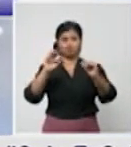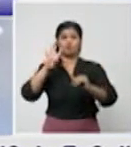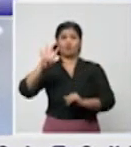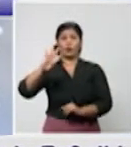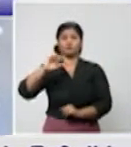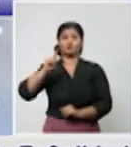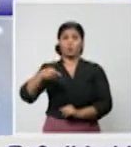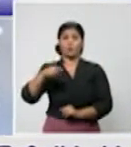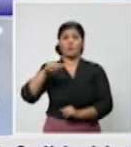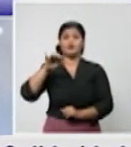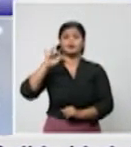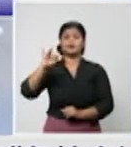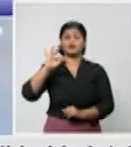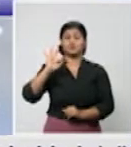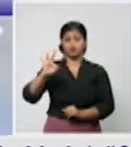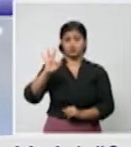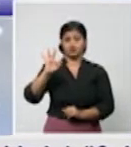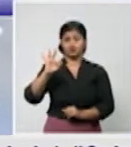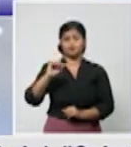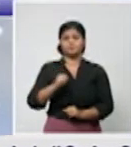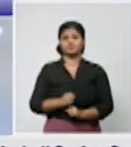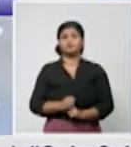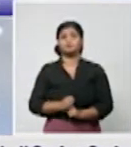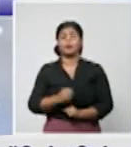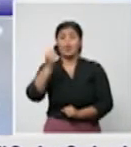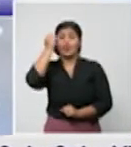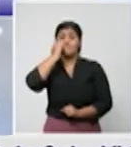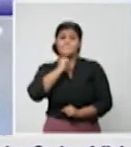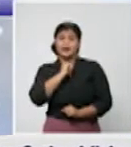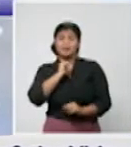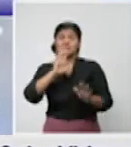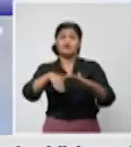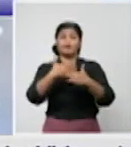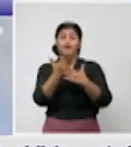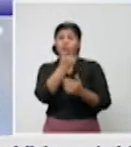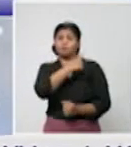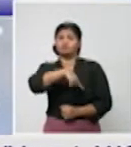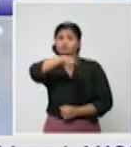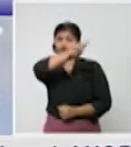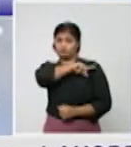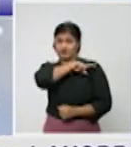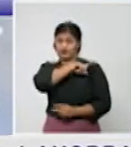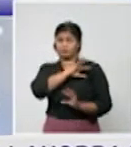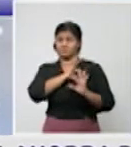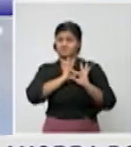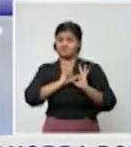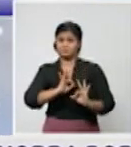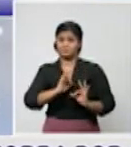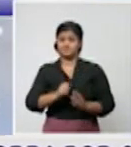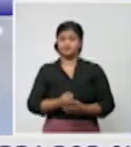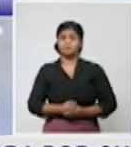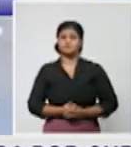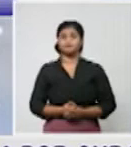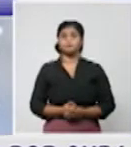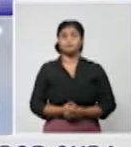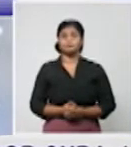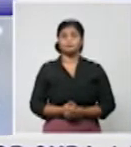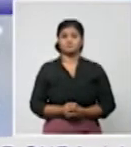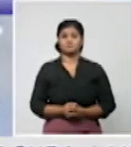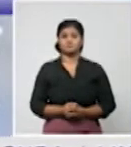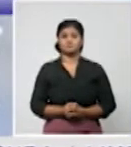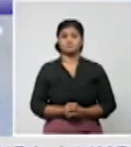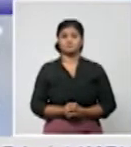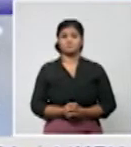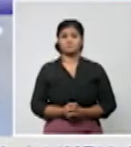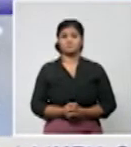17.67%, which has rises compared to the day before. Havana follows with a rate of 4.78%, also